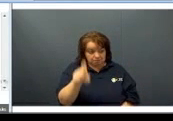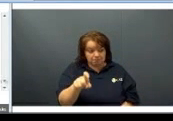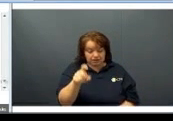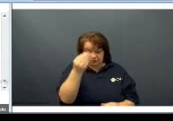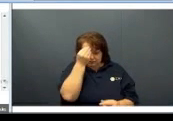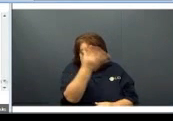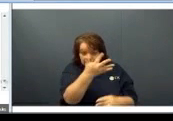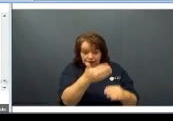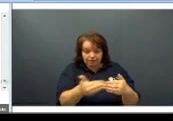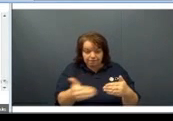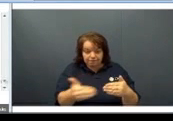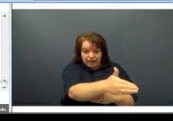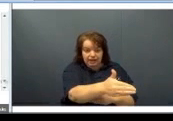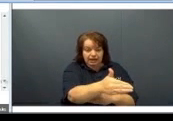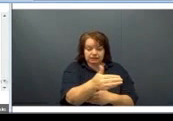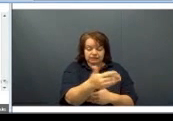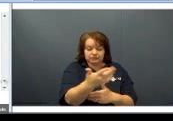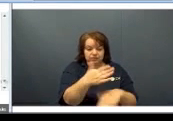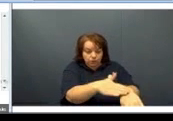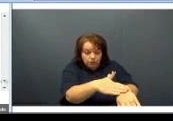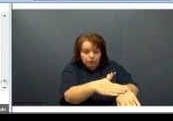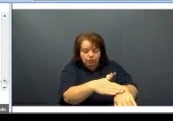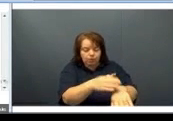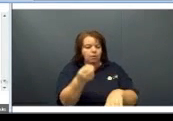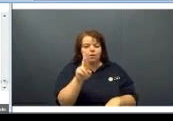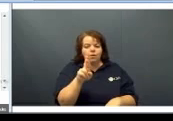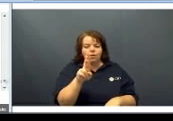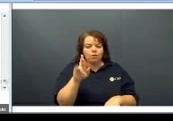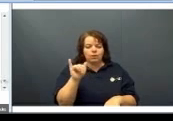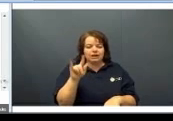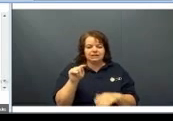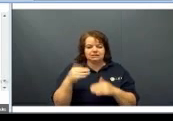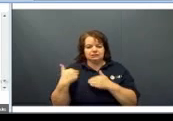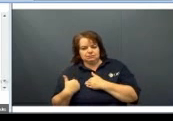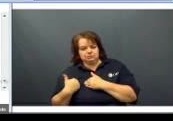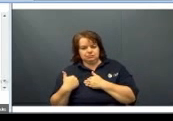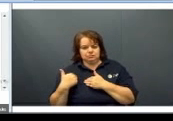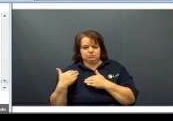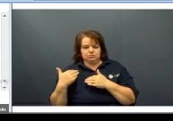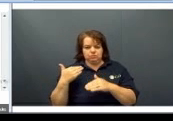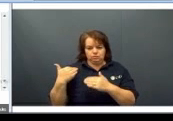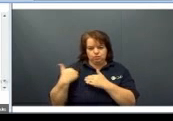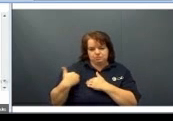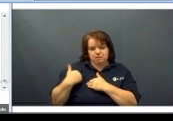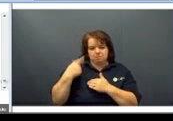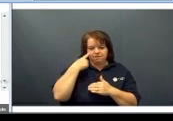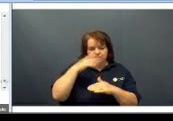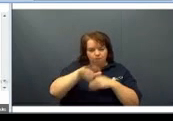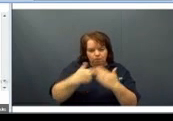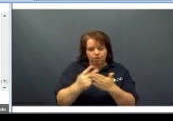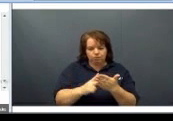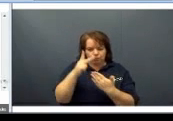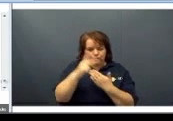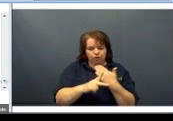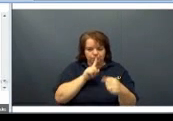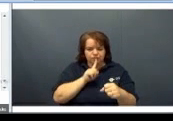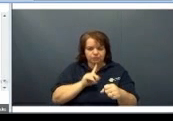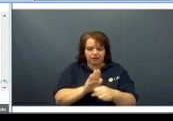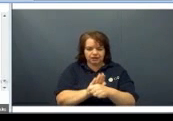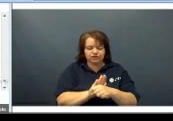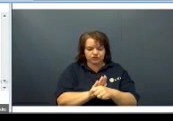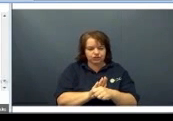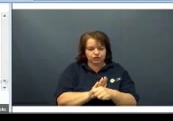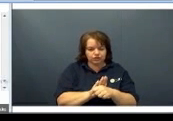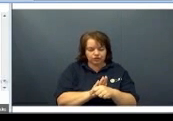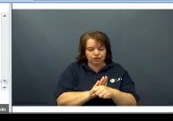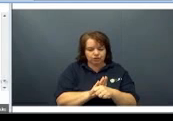do they have to make an advance notice or announcement, or is it incumbent upon all